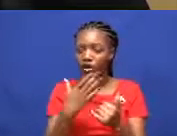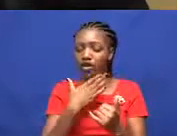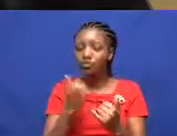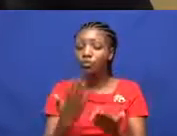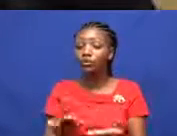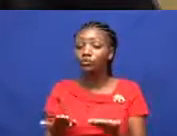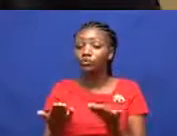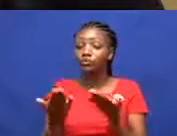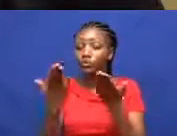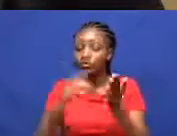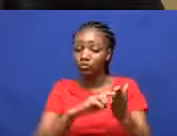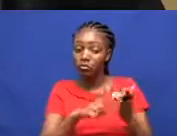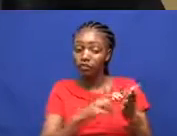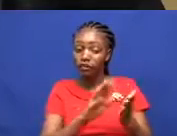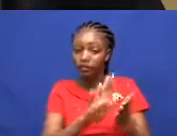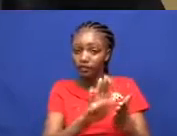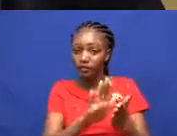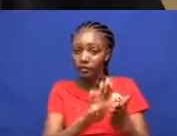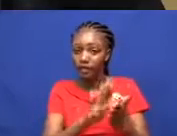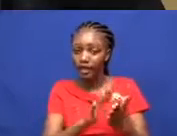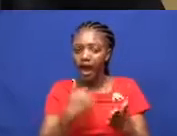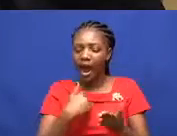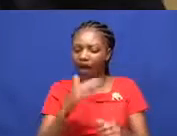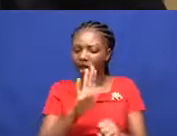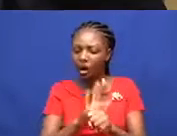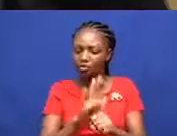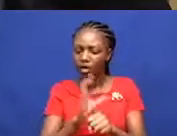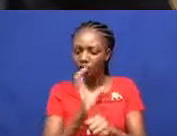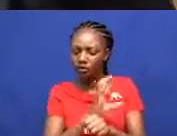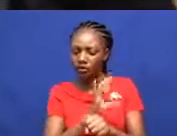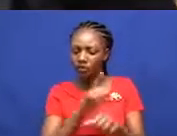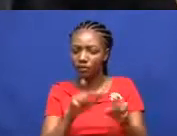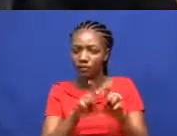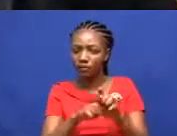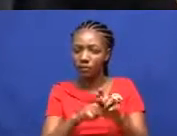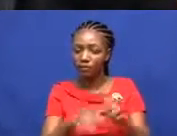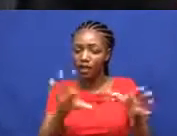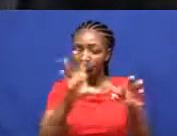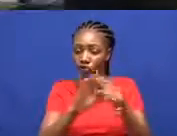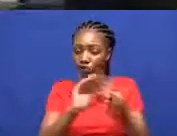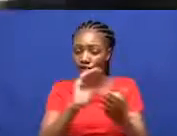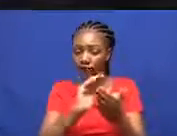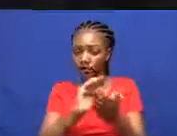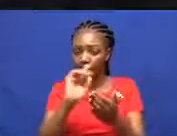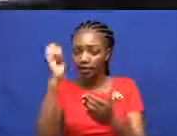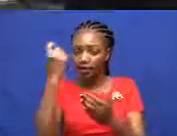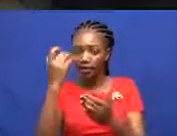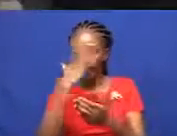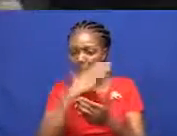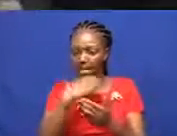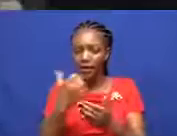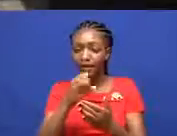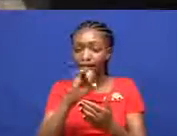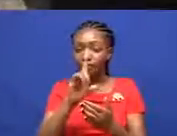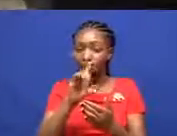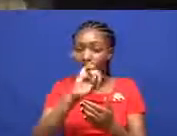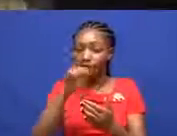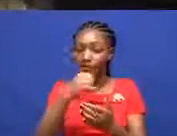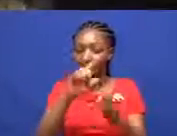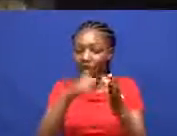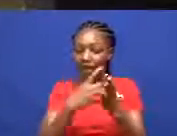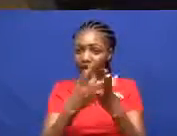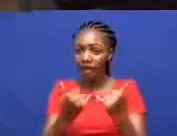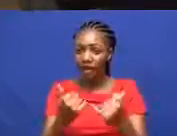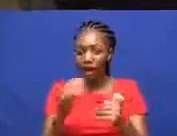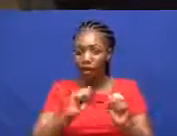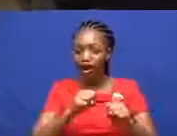brand, widen his market, and have a seat at the table among Kenya's finest DJs. To him, his abilities